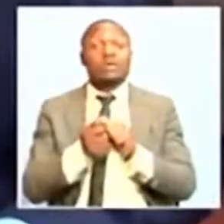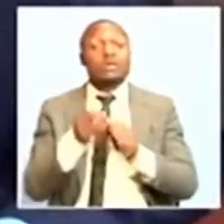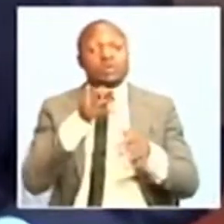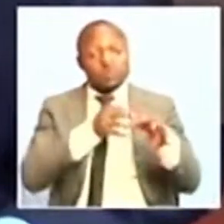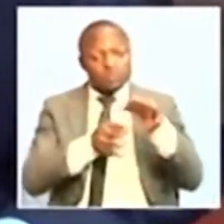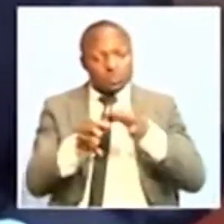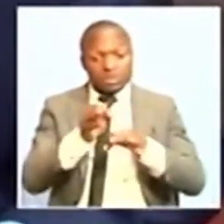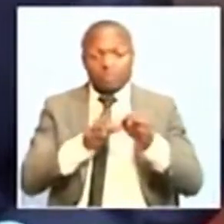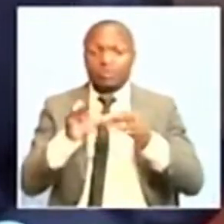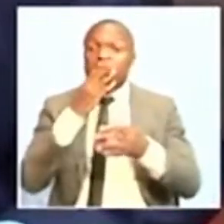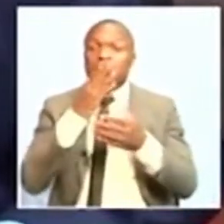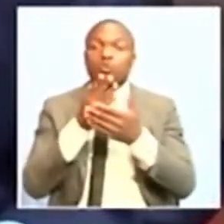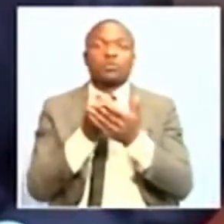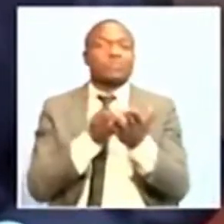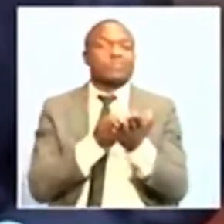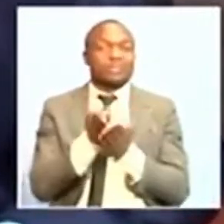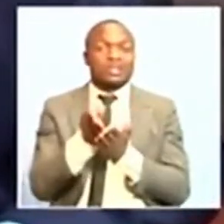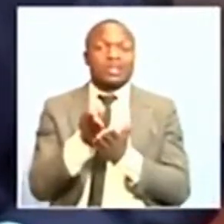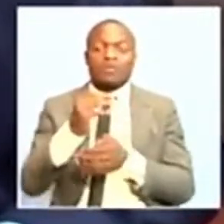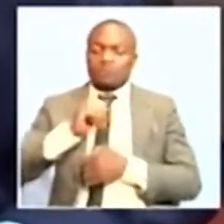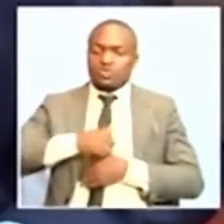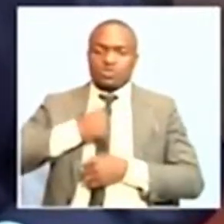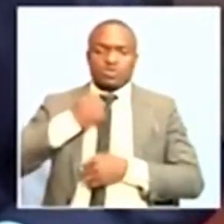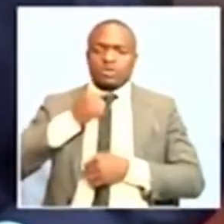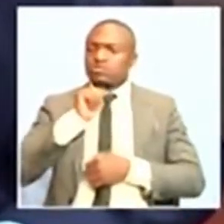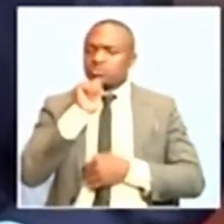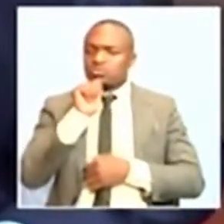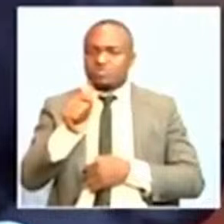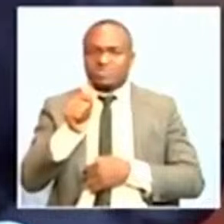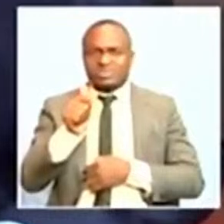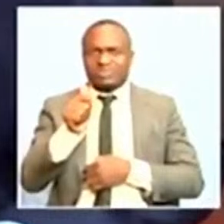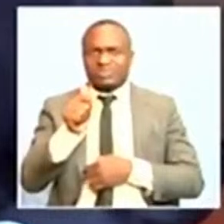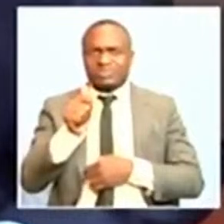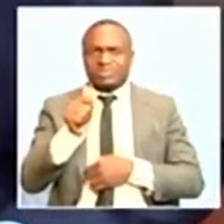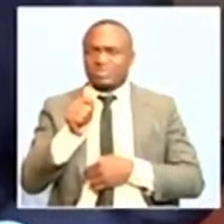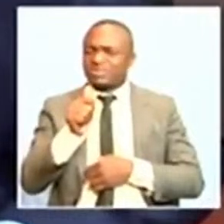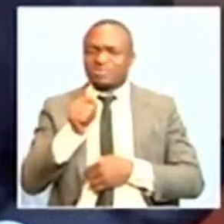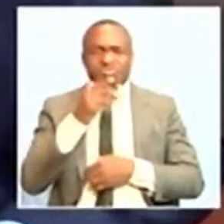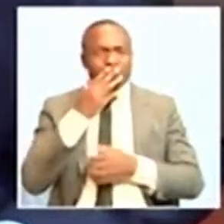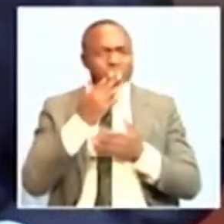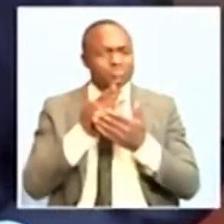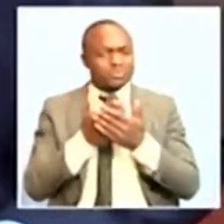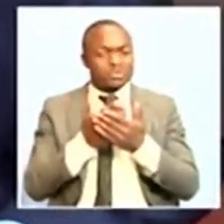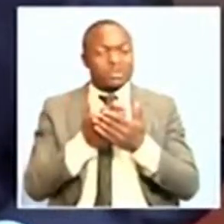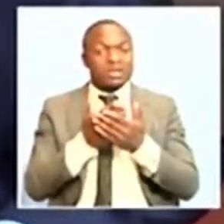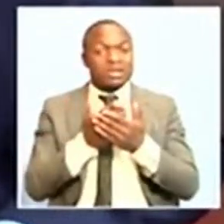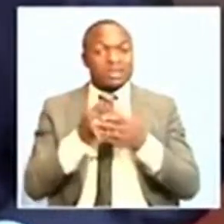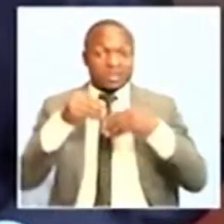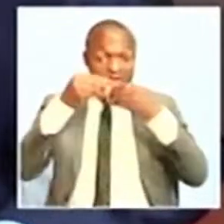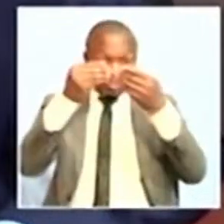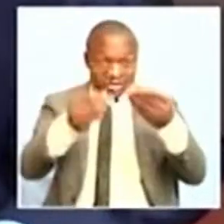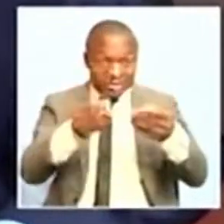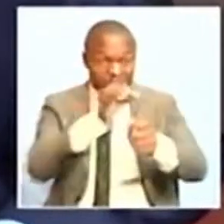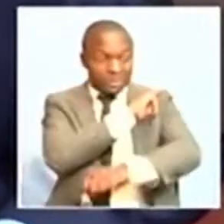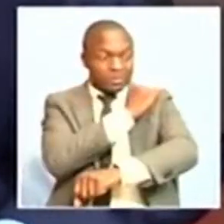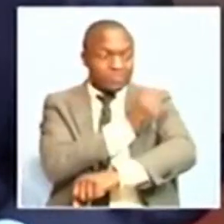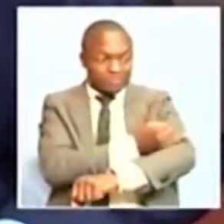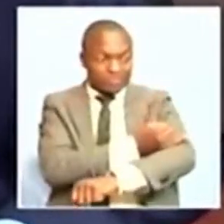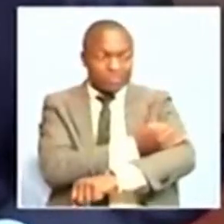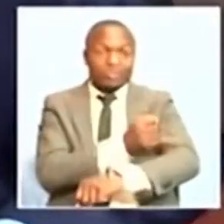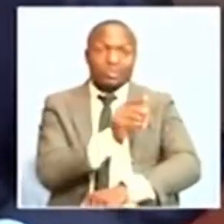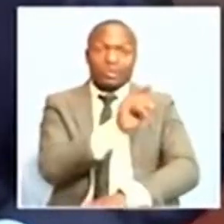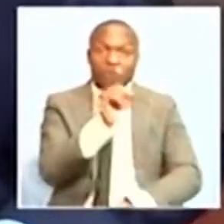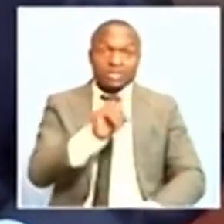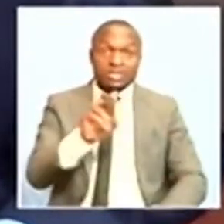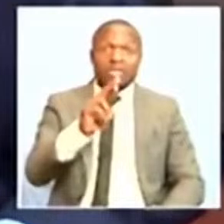good faith is. So for me, I wouldn't be very comfortable with extending immunity to